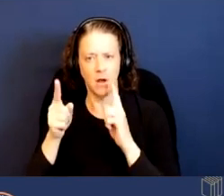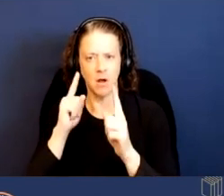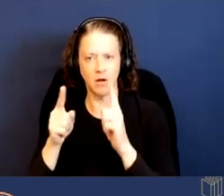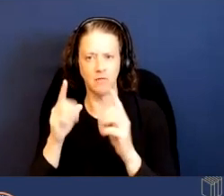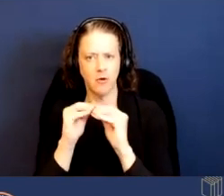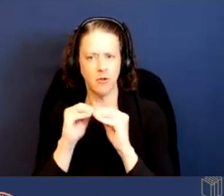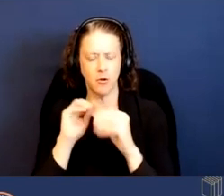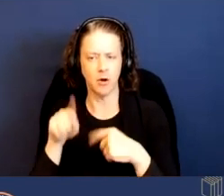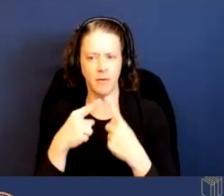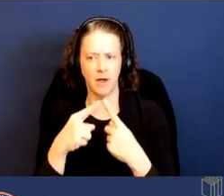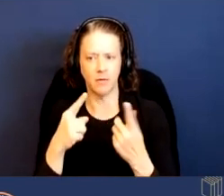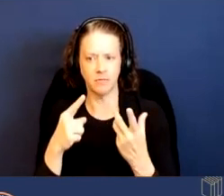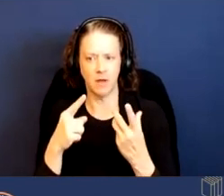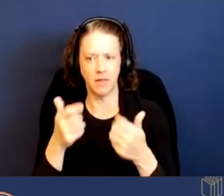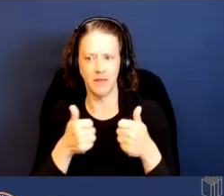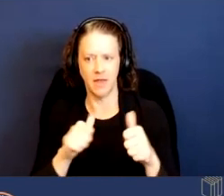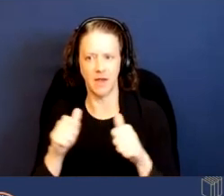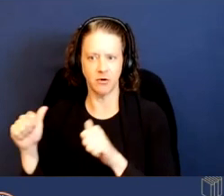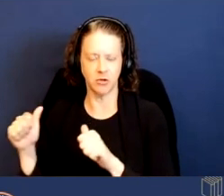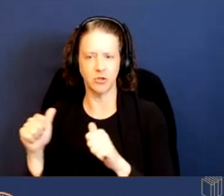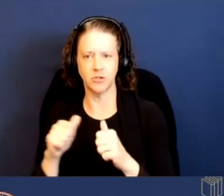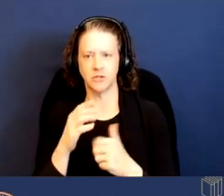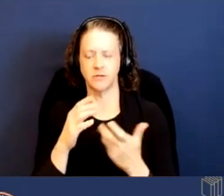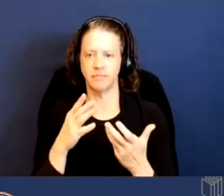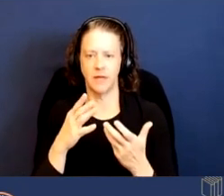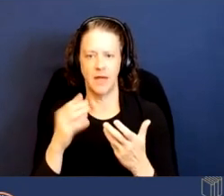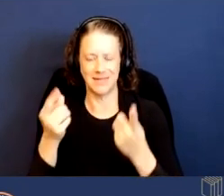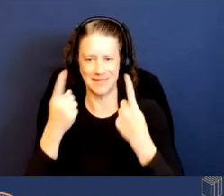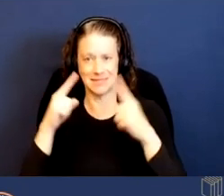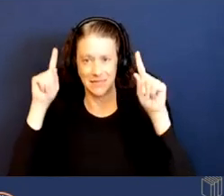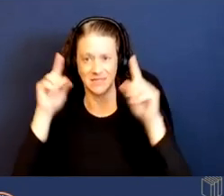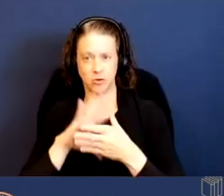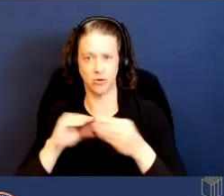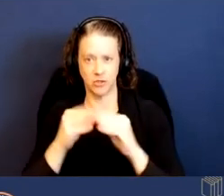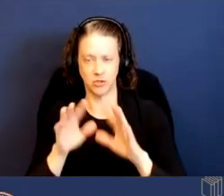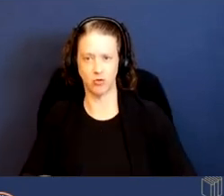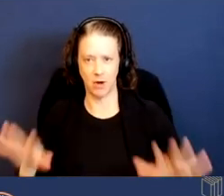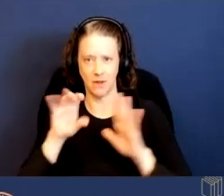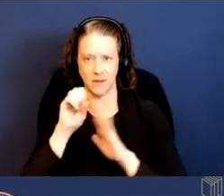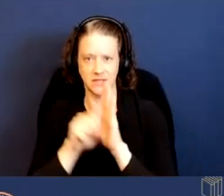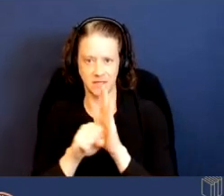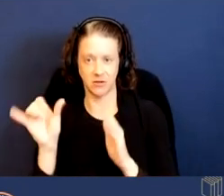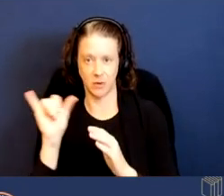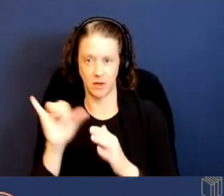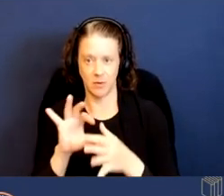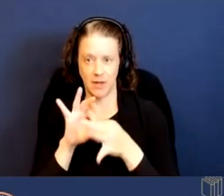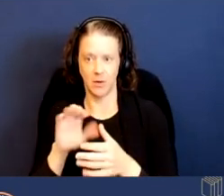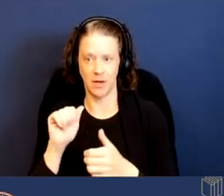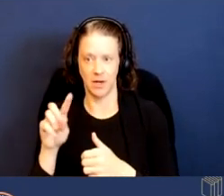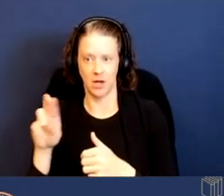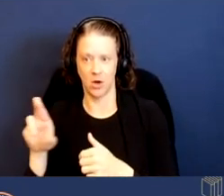the efforts and looking at some of the success stories across the state as well in terms of ADR.